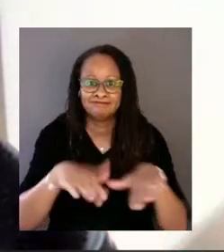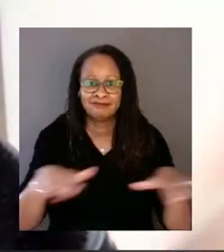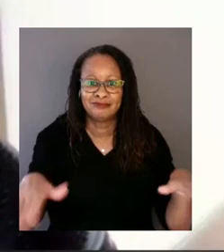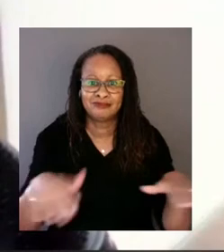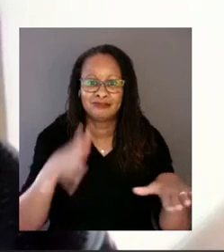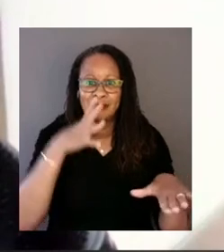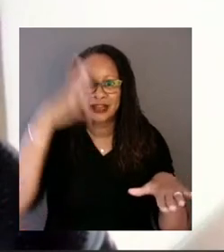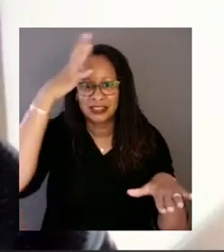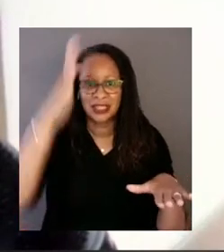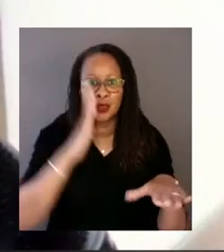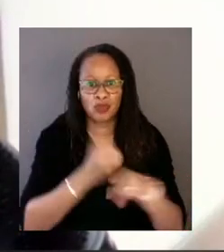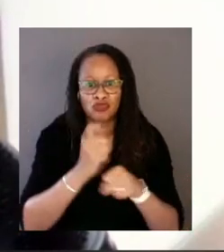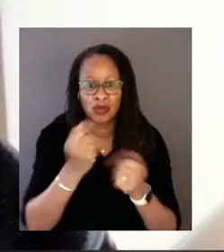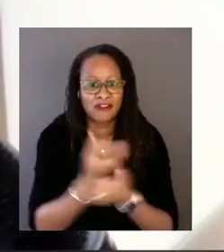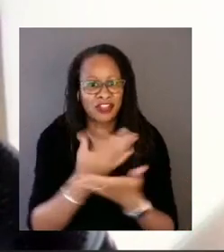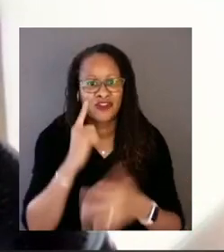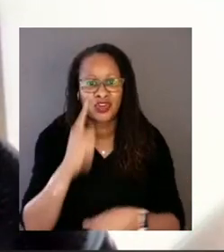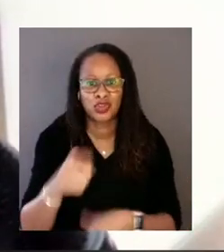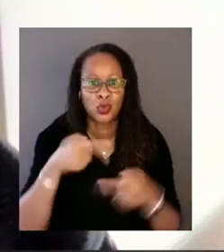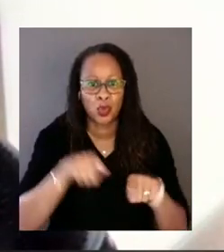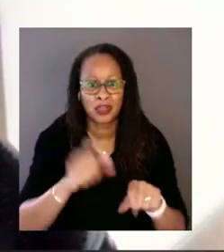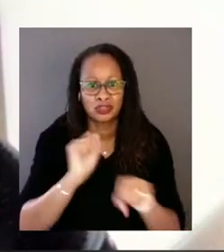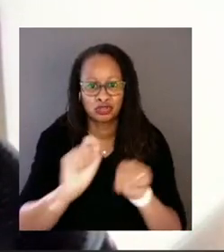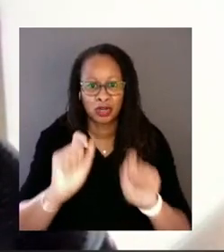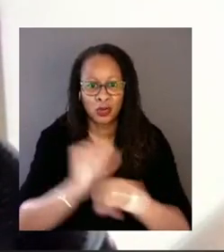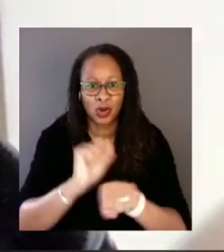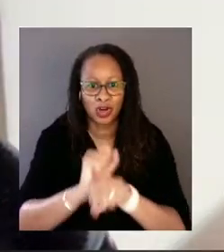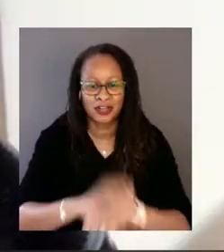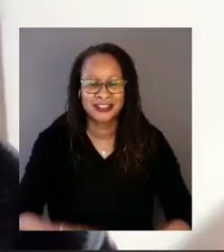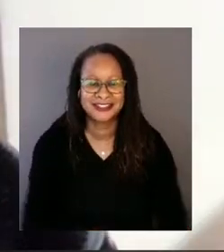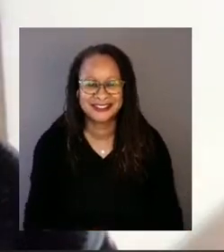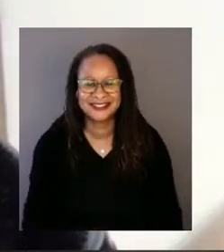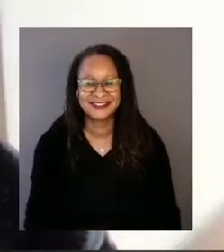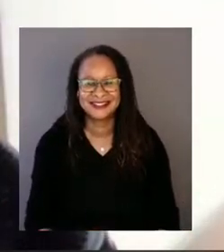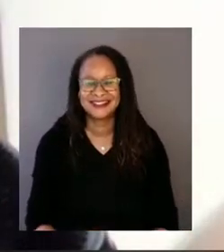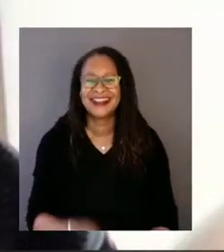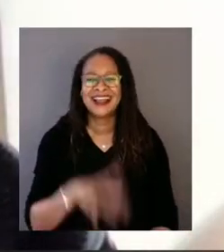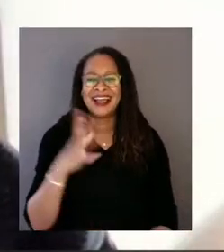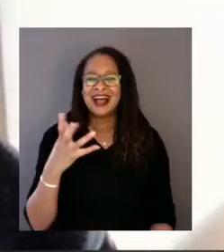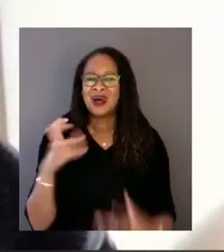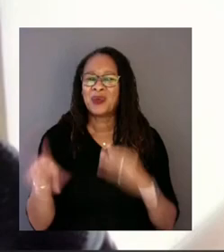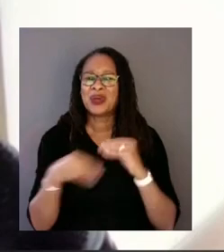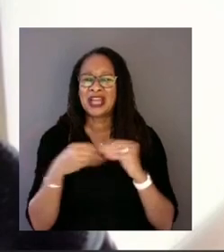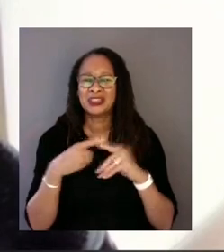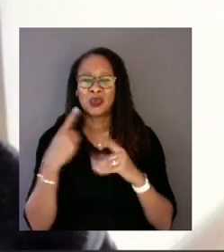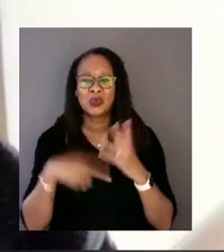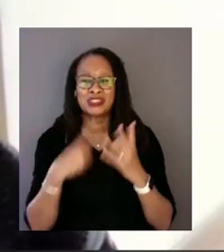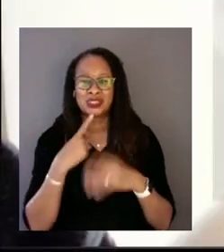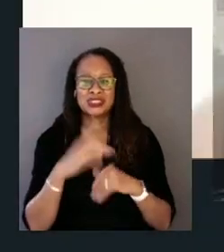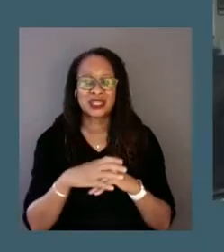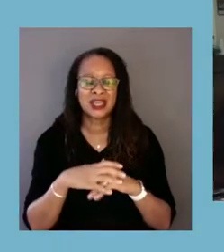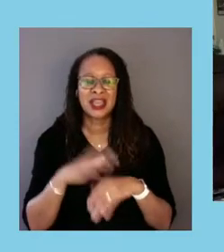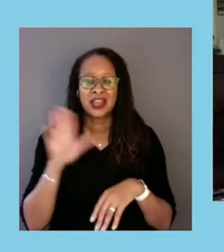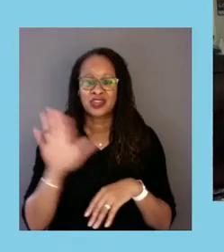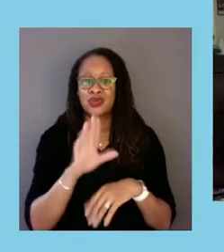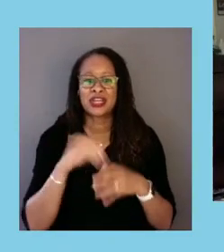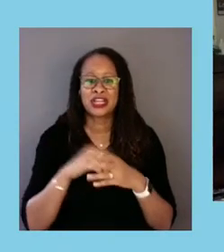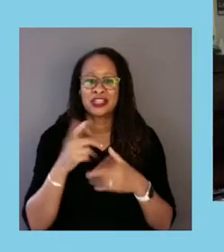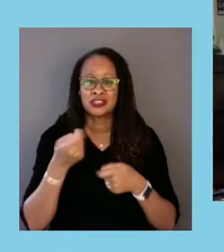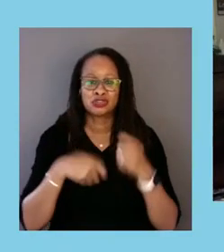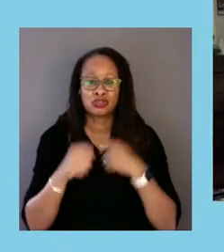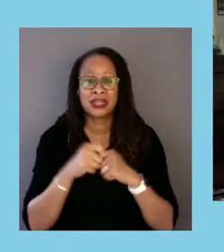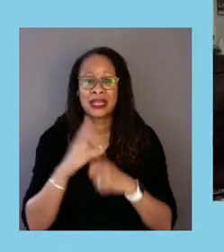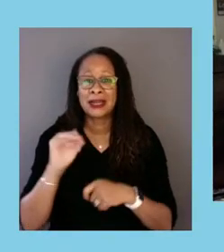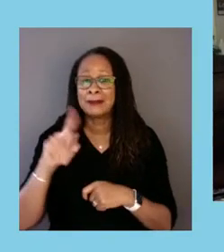everything for you while you were trying to work. But if I could just add to what you're saying, especially with you guys are in the trade and the media, and you're talking about who's championing